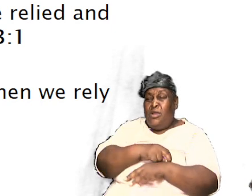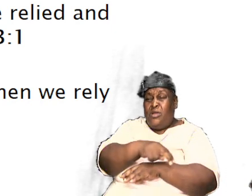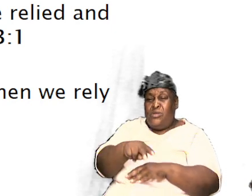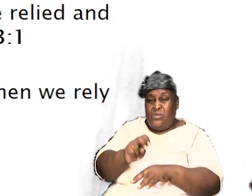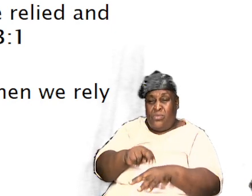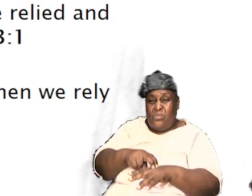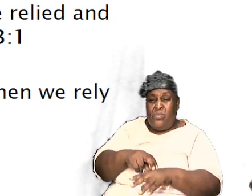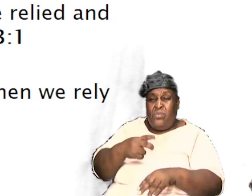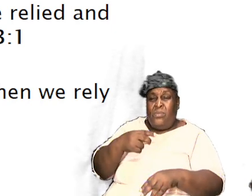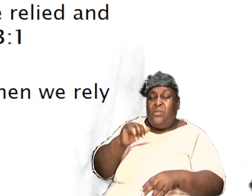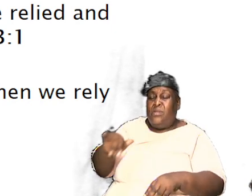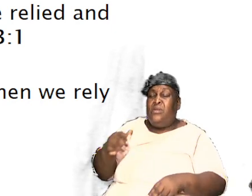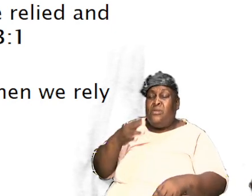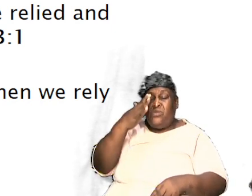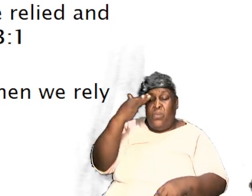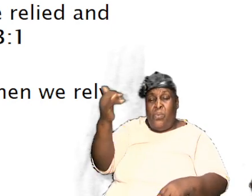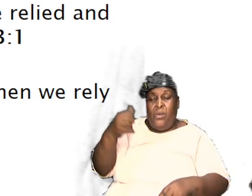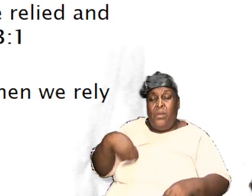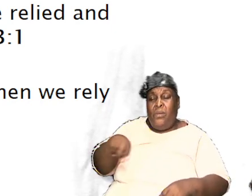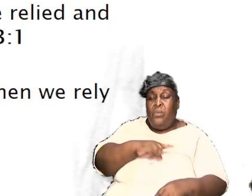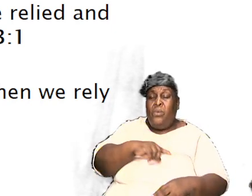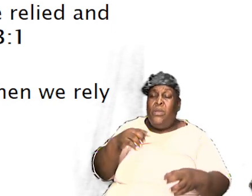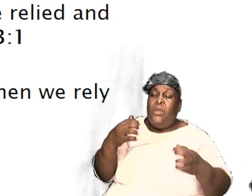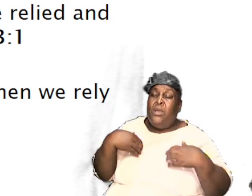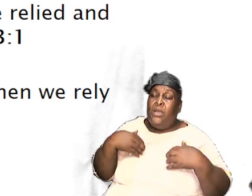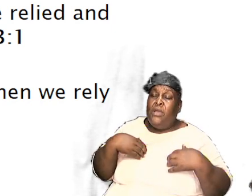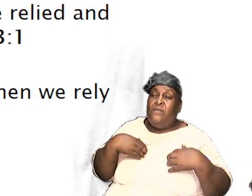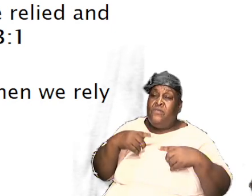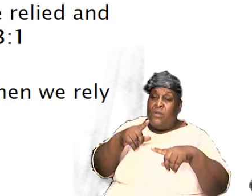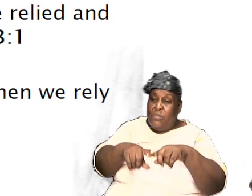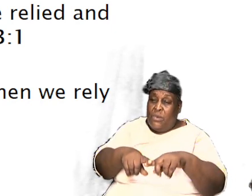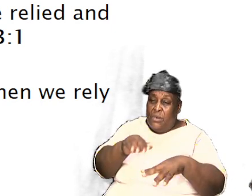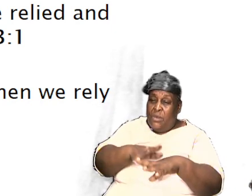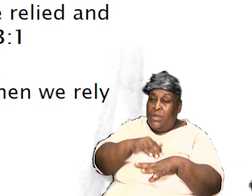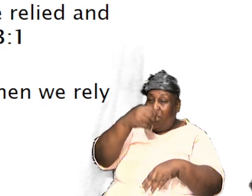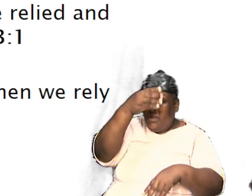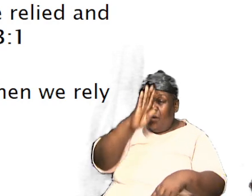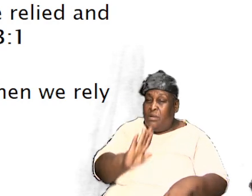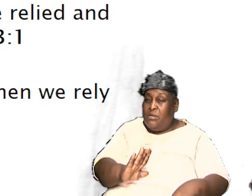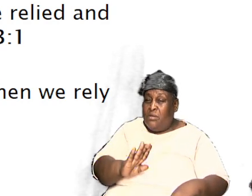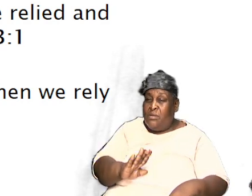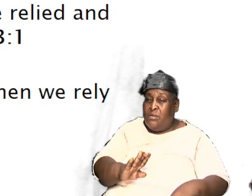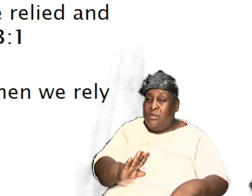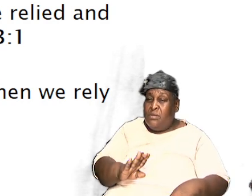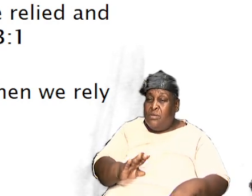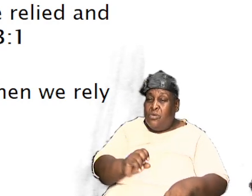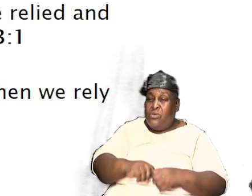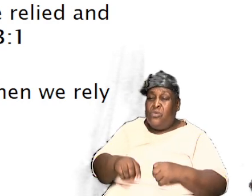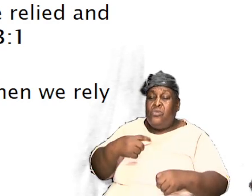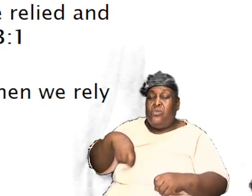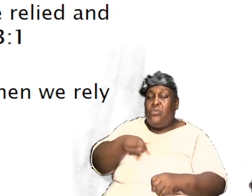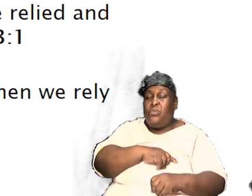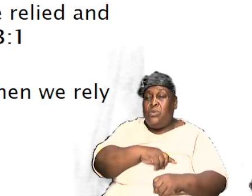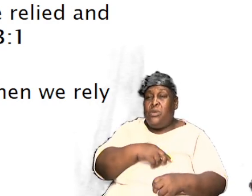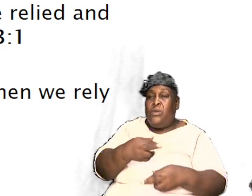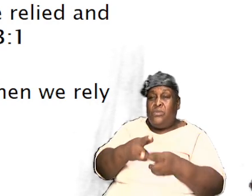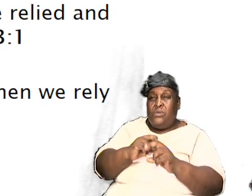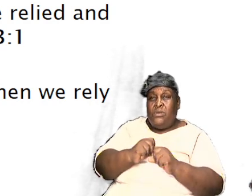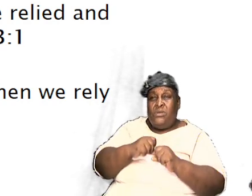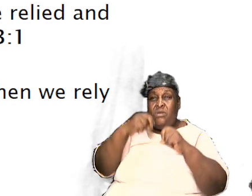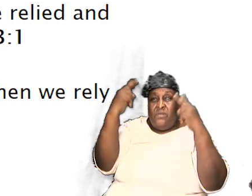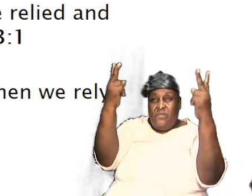have to rely on the Lord. Victory can only come when we rely on the Lord.